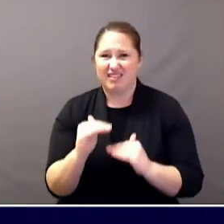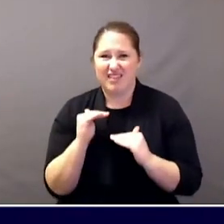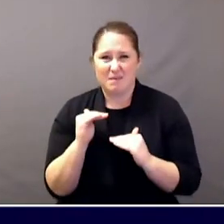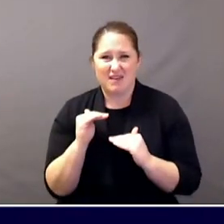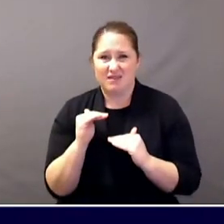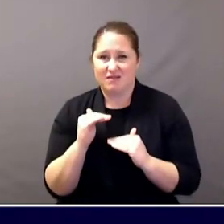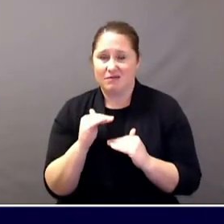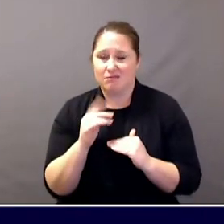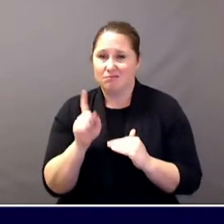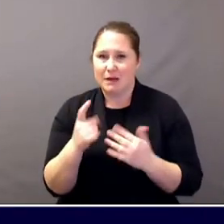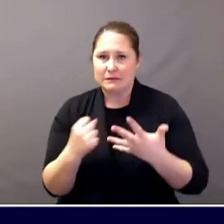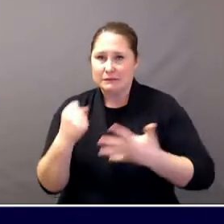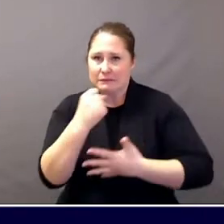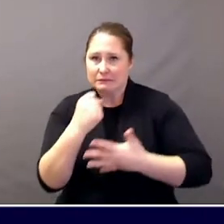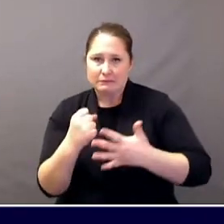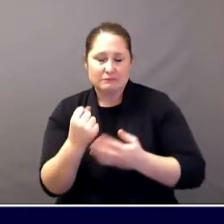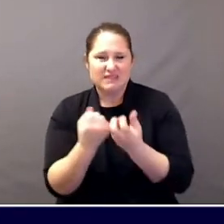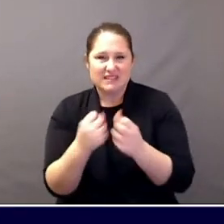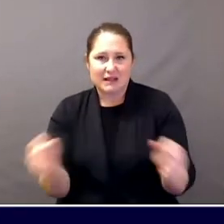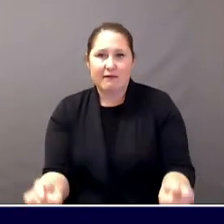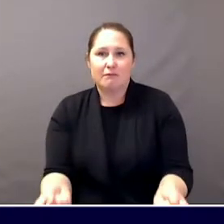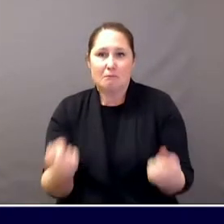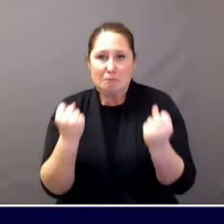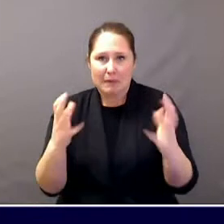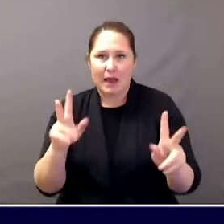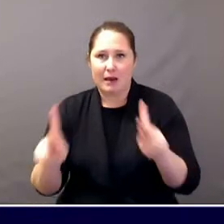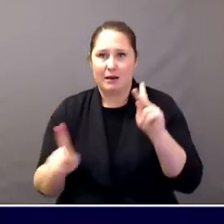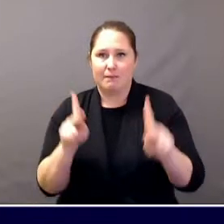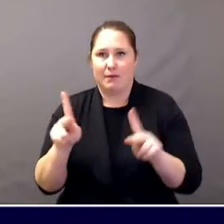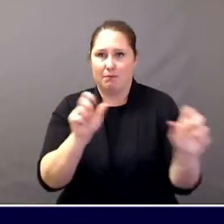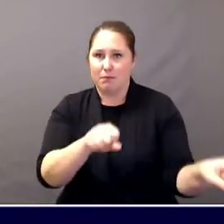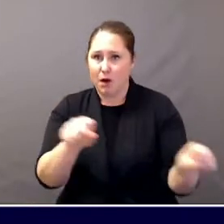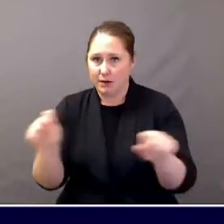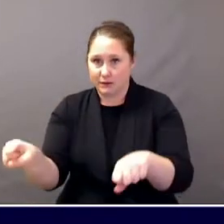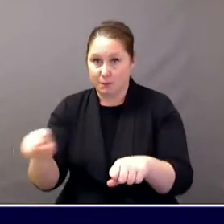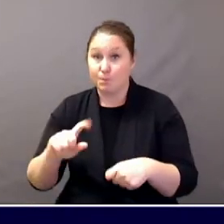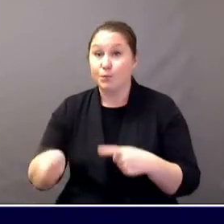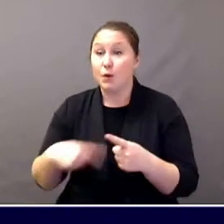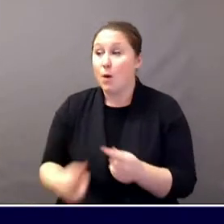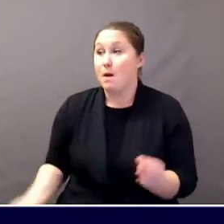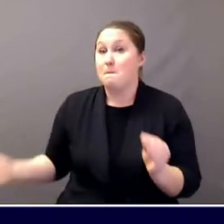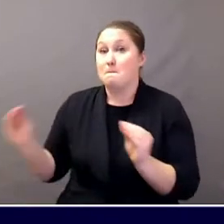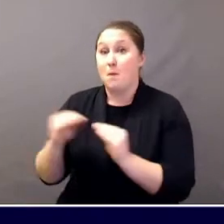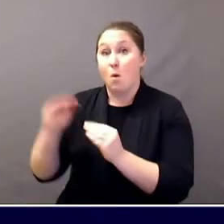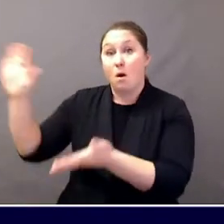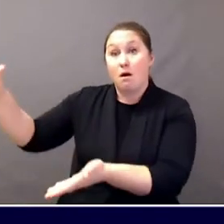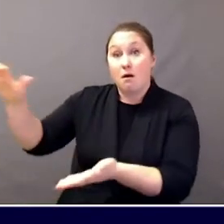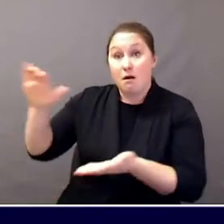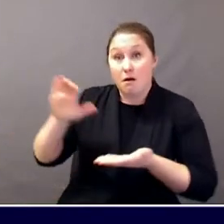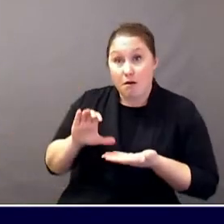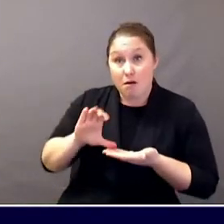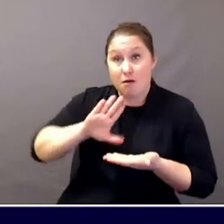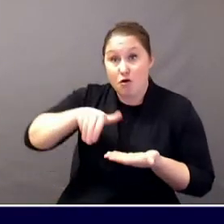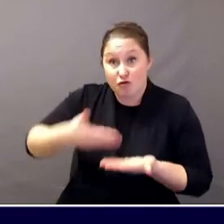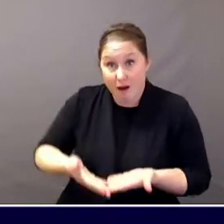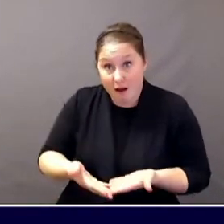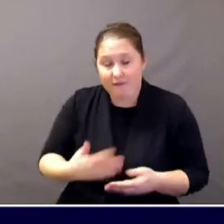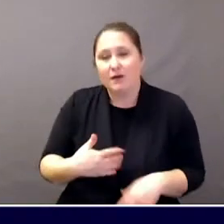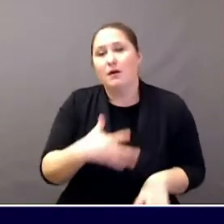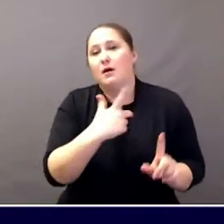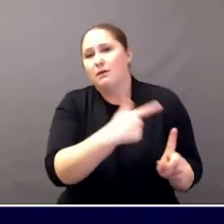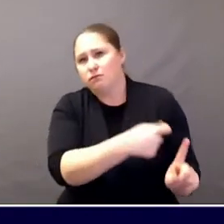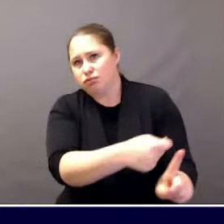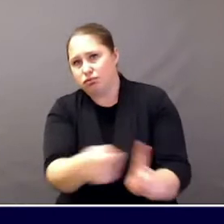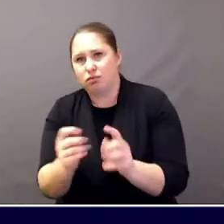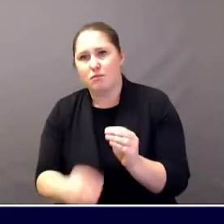possible. As more vaccines become available in the state of Maine, we will focus next on protecting those who are at risk